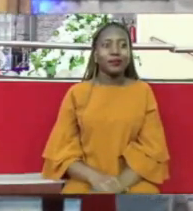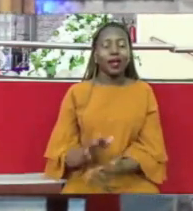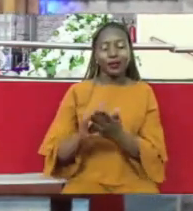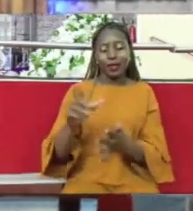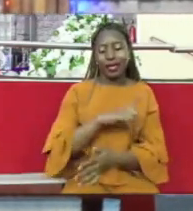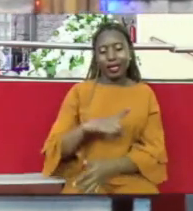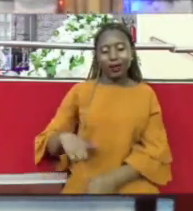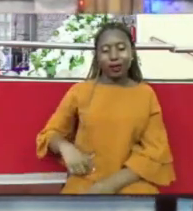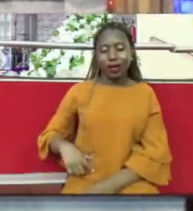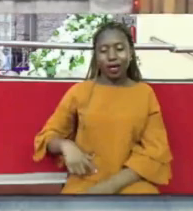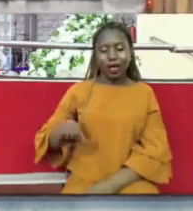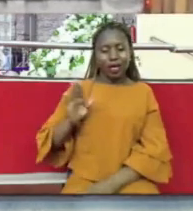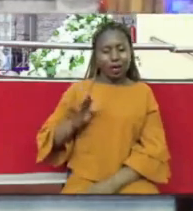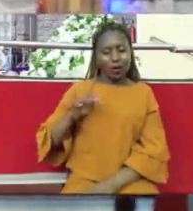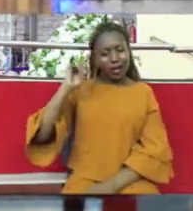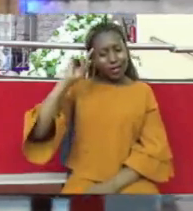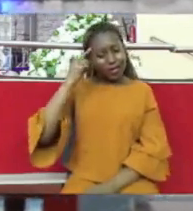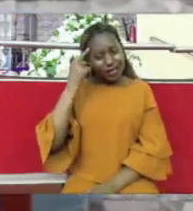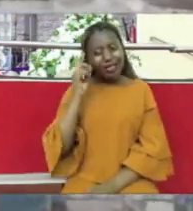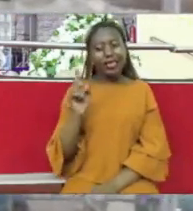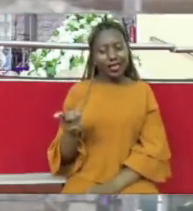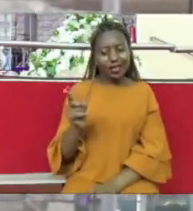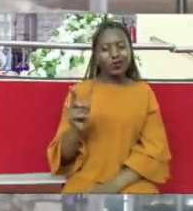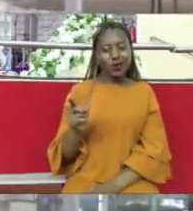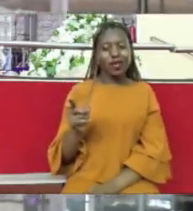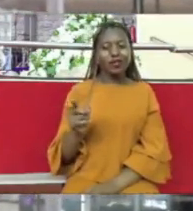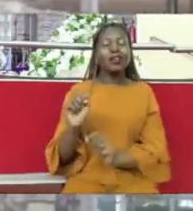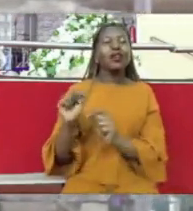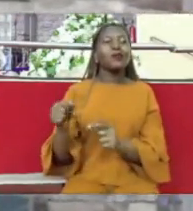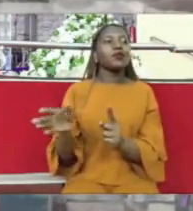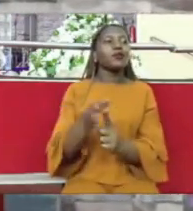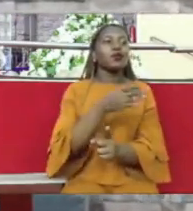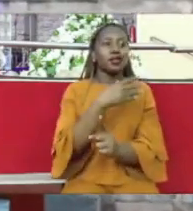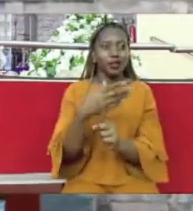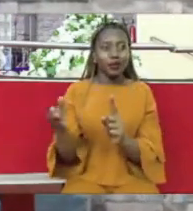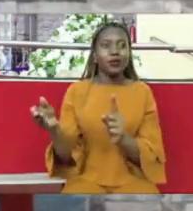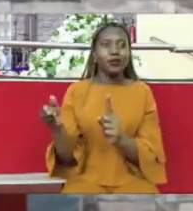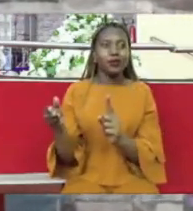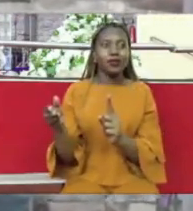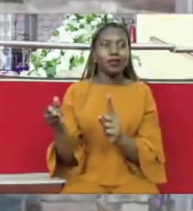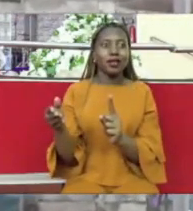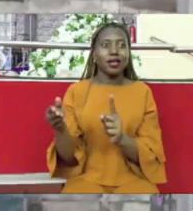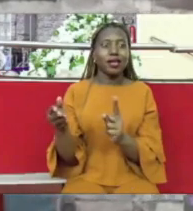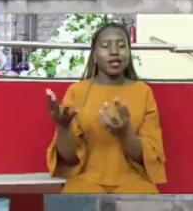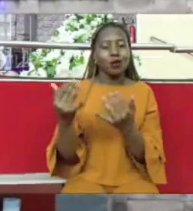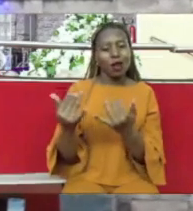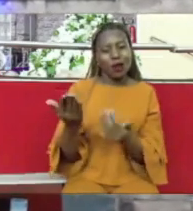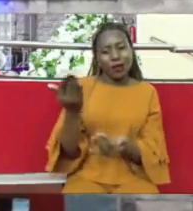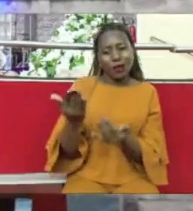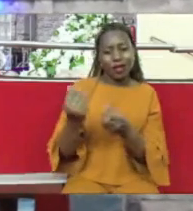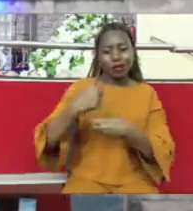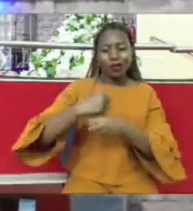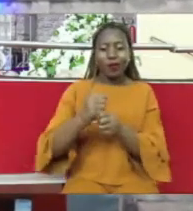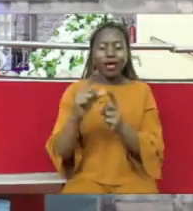asifiwe. She's already thinking, huyu nitamkatia. How am I going to katia? constructing words that will be able